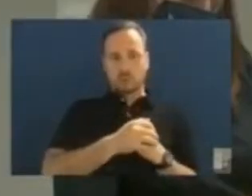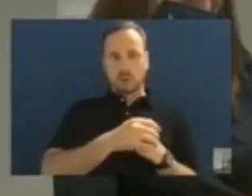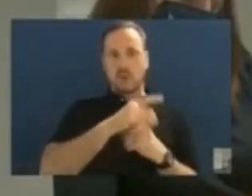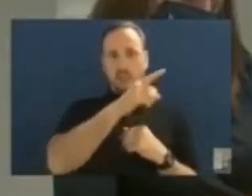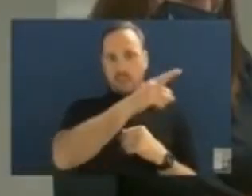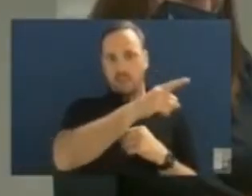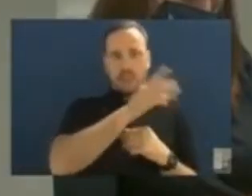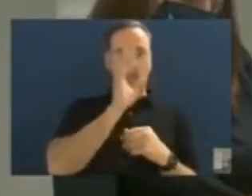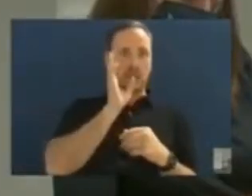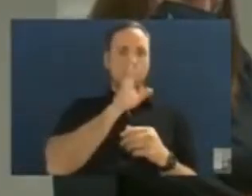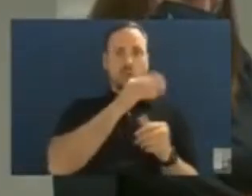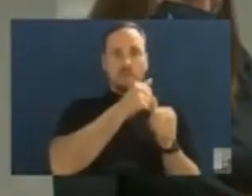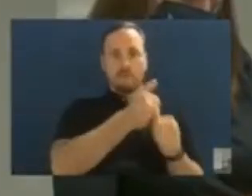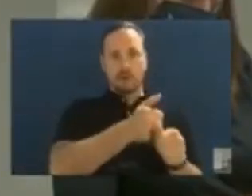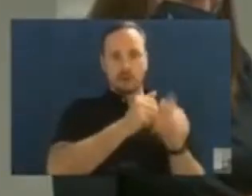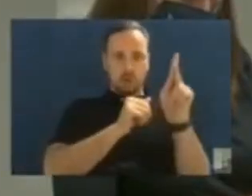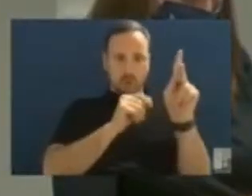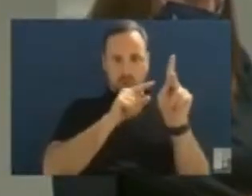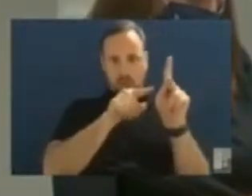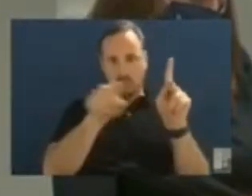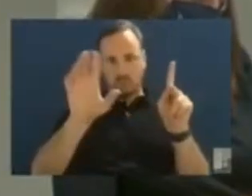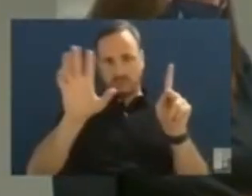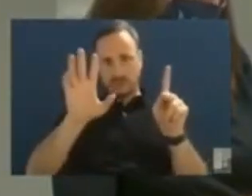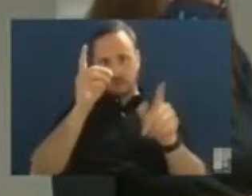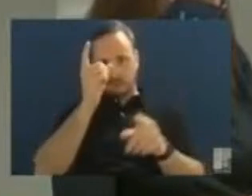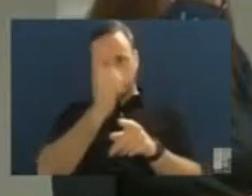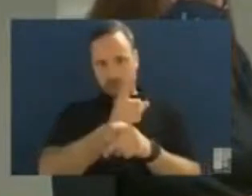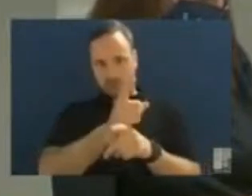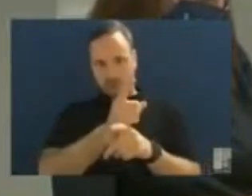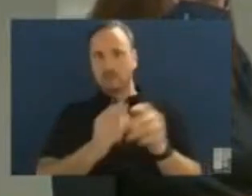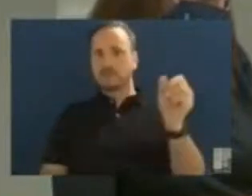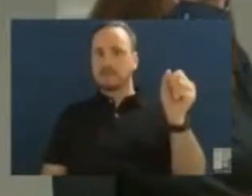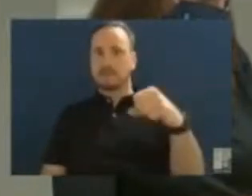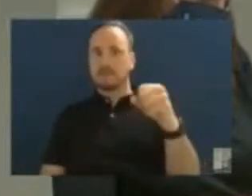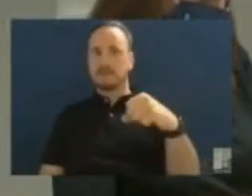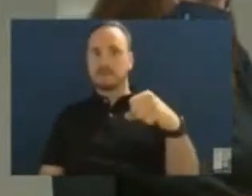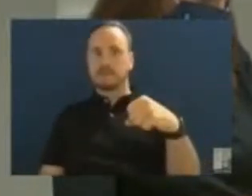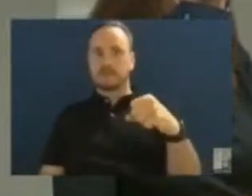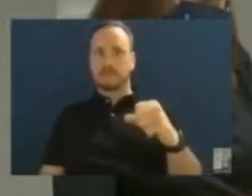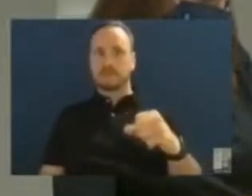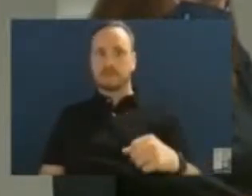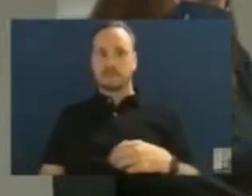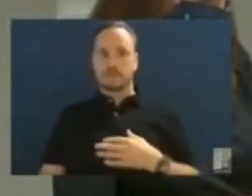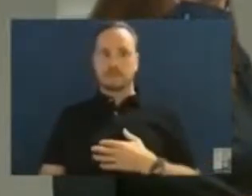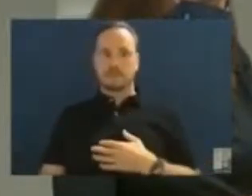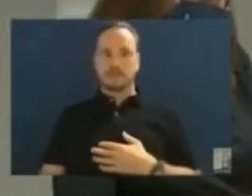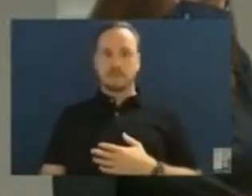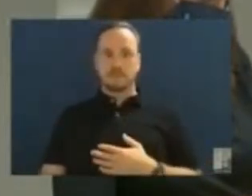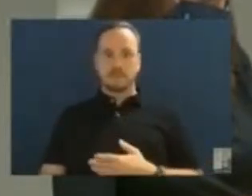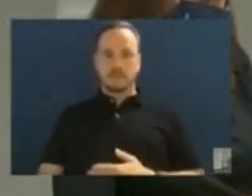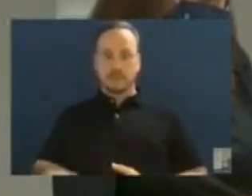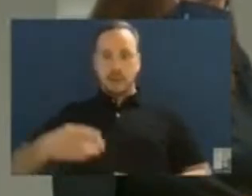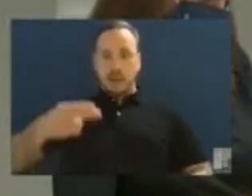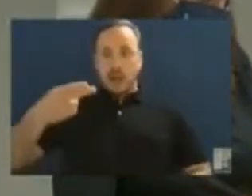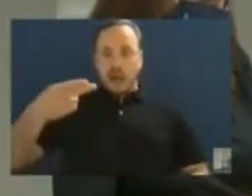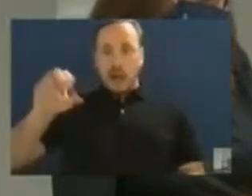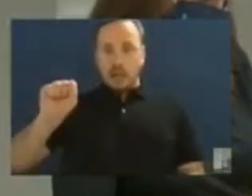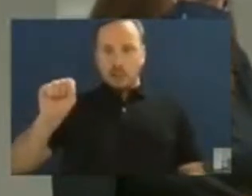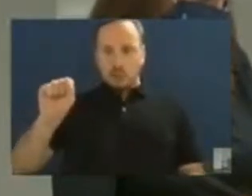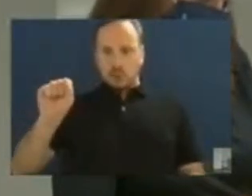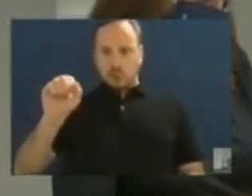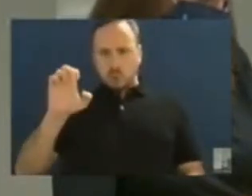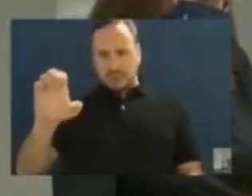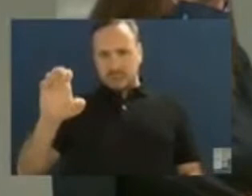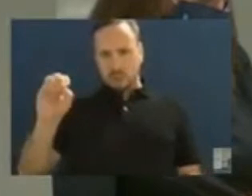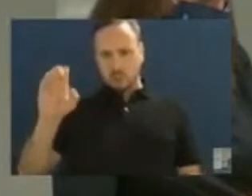K-5, correct? That is correct. The high school EOC testing, I think